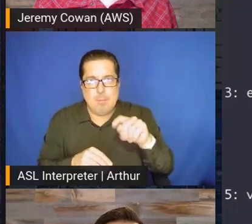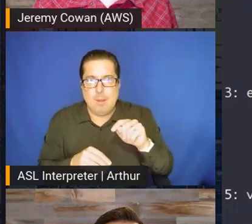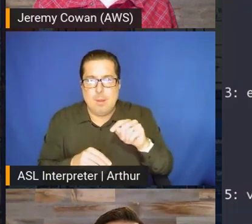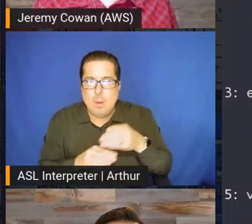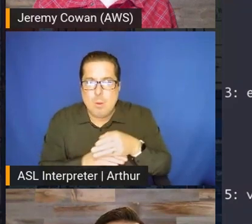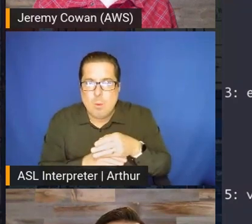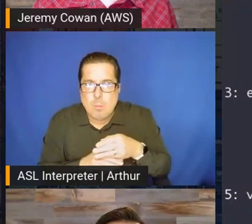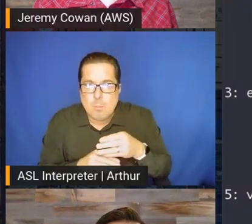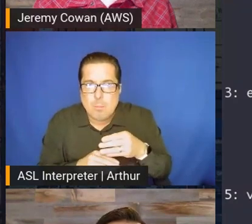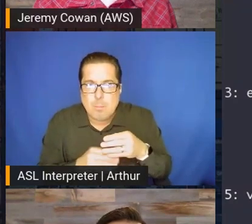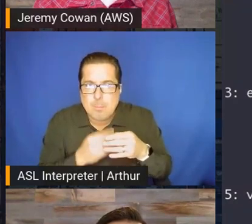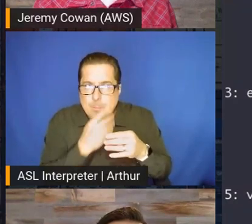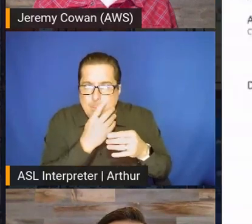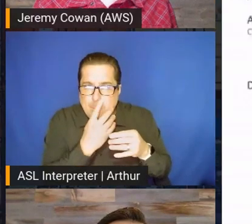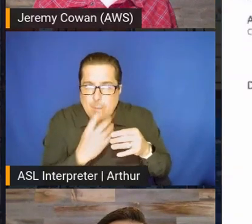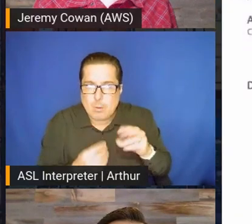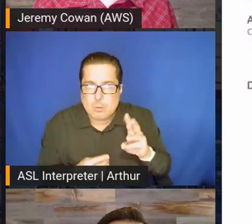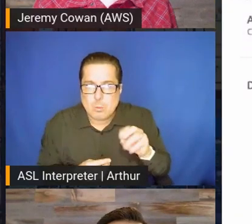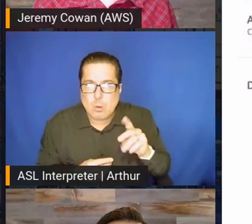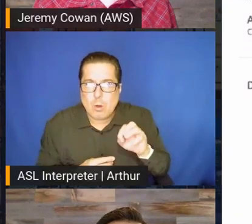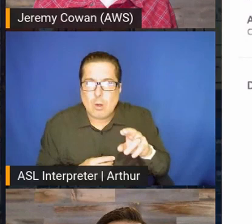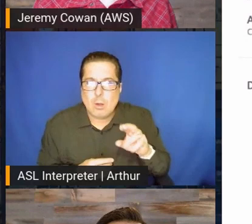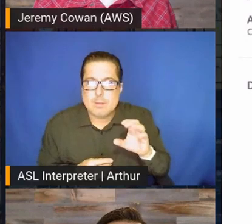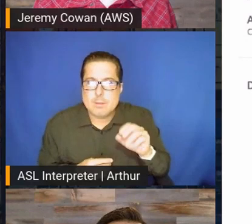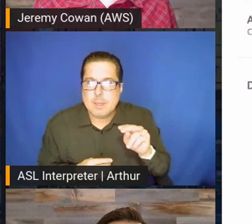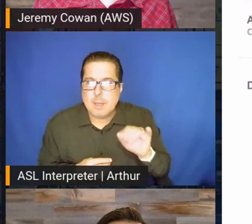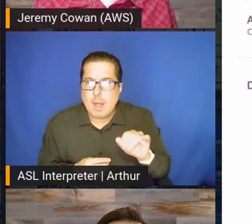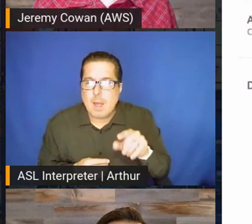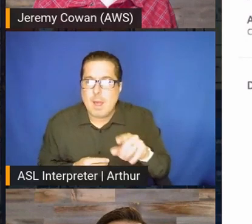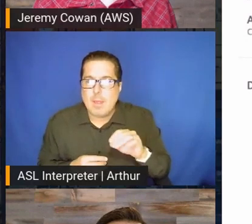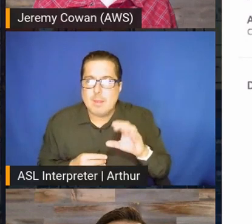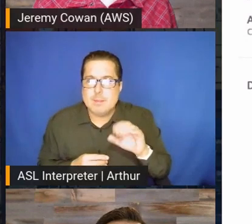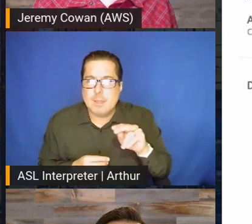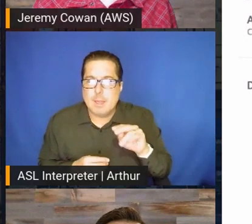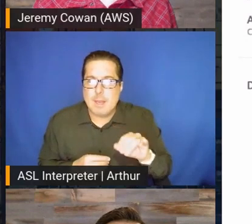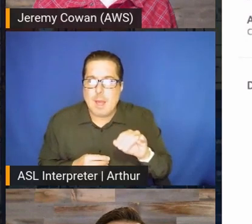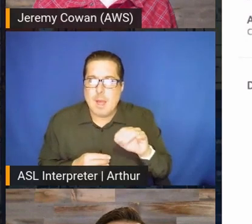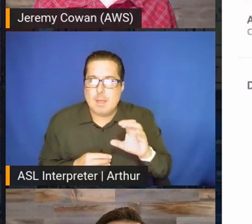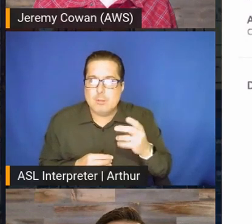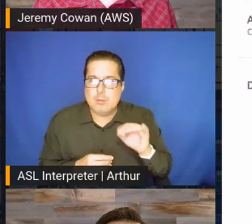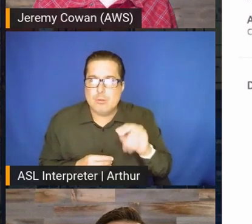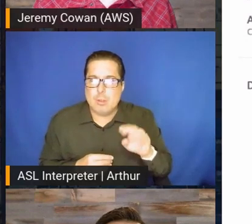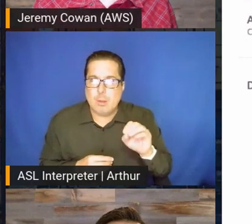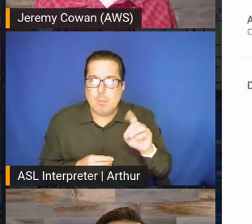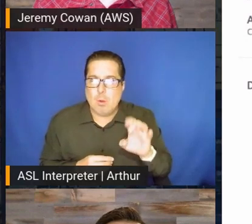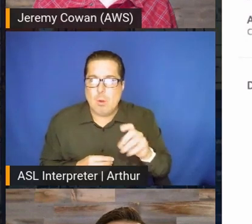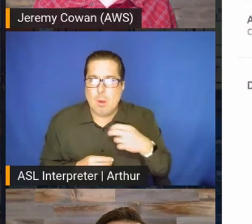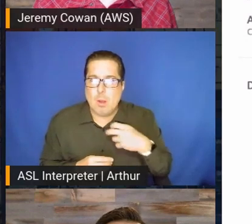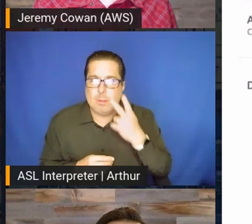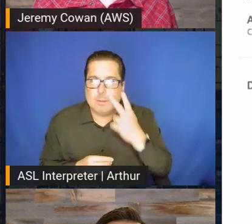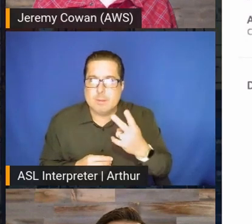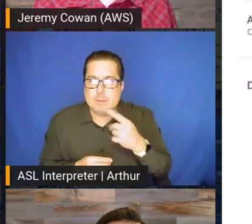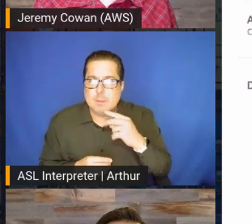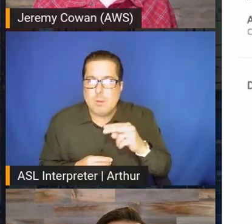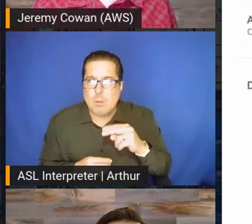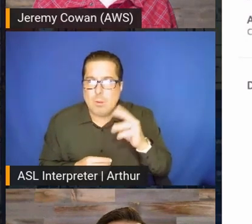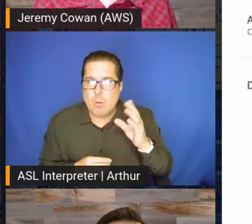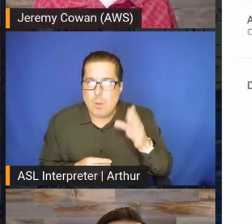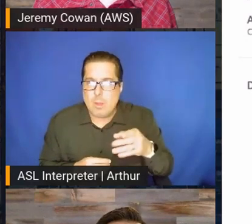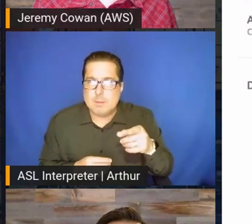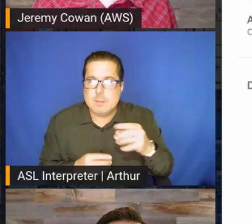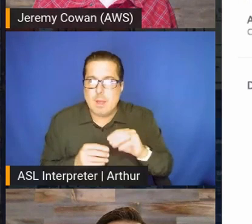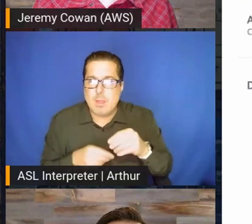CNI, which runs in a CNI chaining mode. So let's see the nodes that I have provisioned